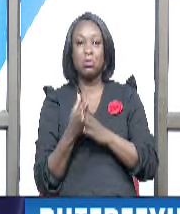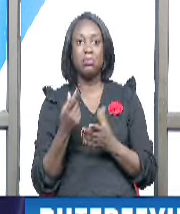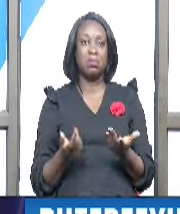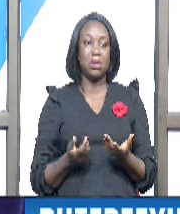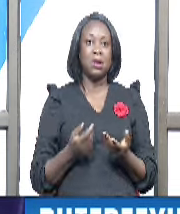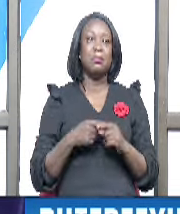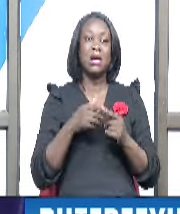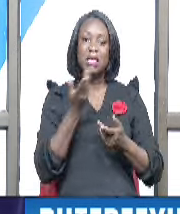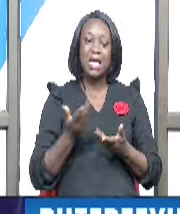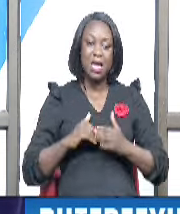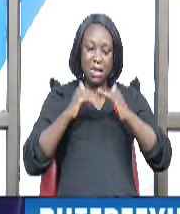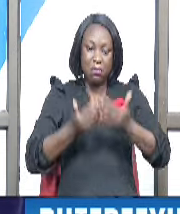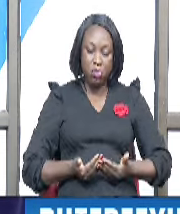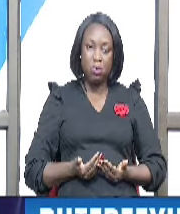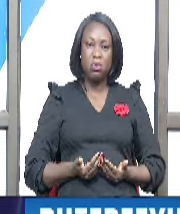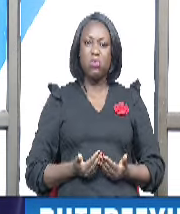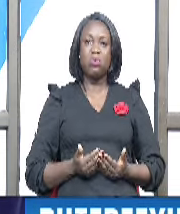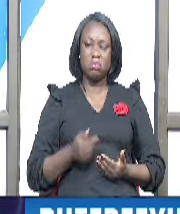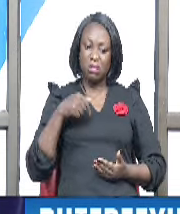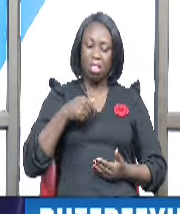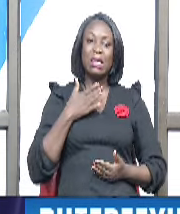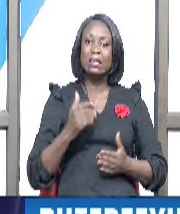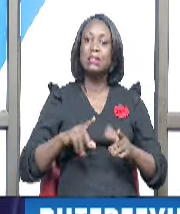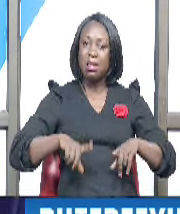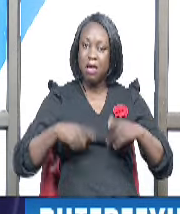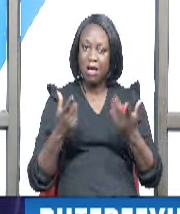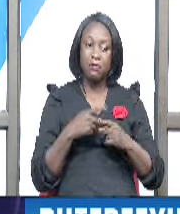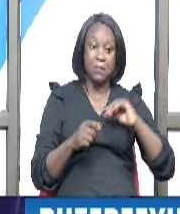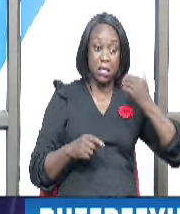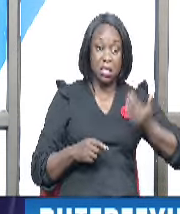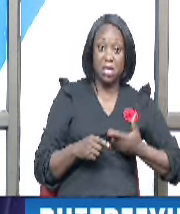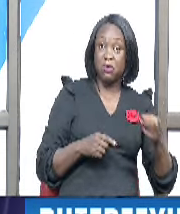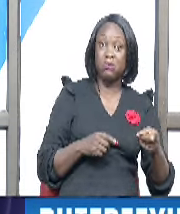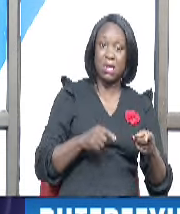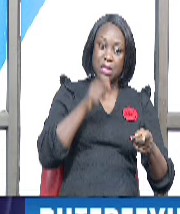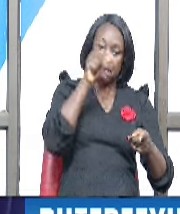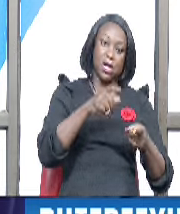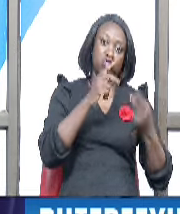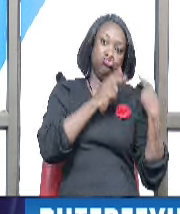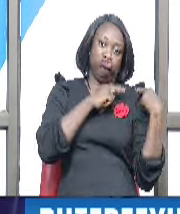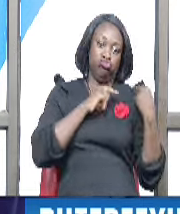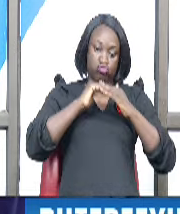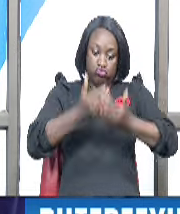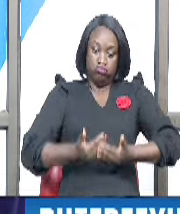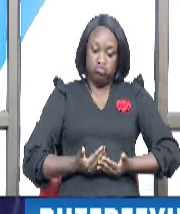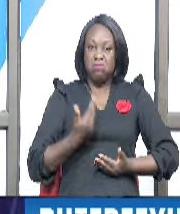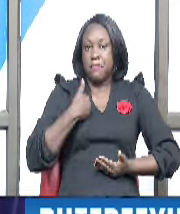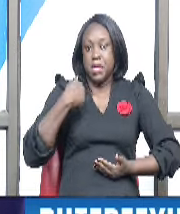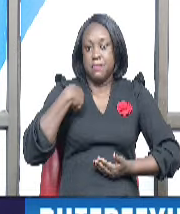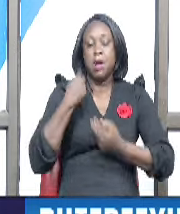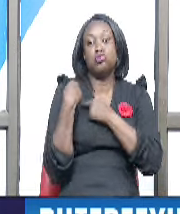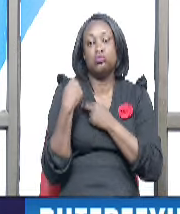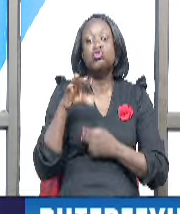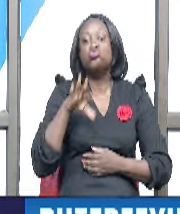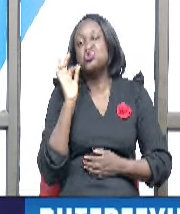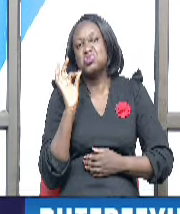life. And Kamala is saying that no, the carrier of the pregnancy has a right to choose, a right to choice, to choose either